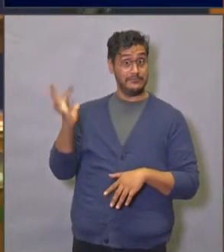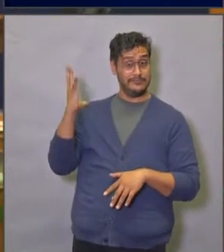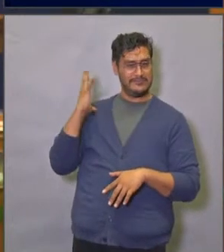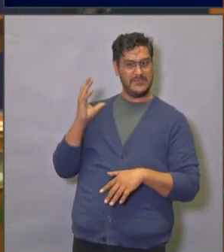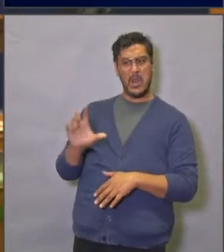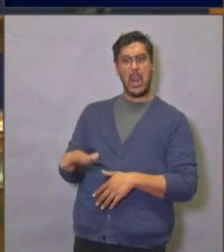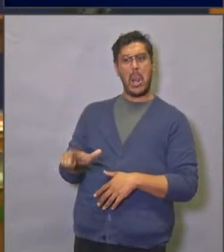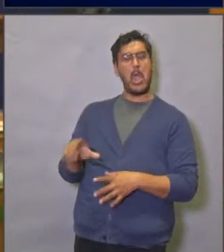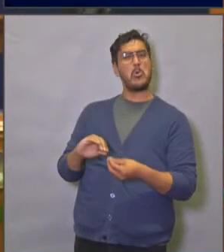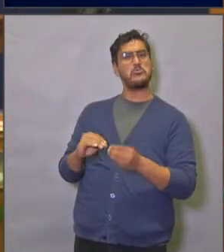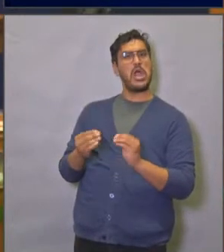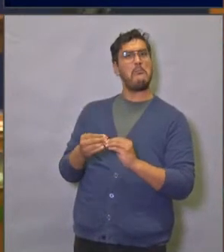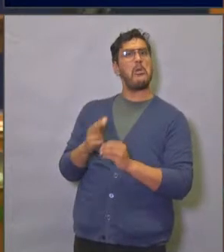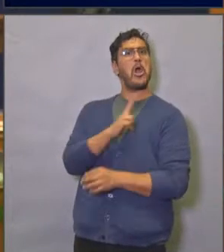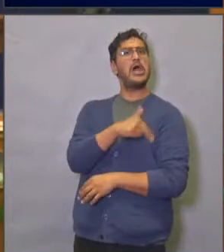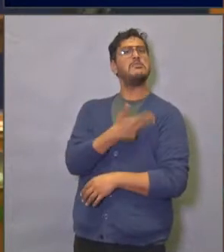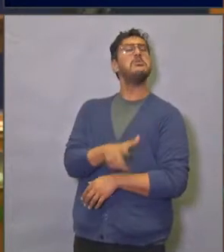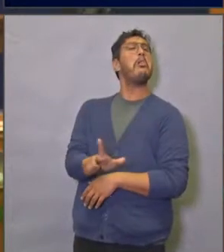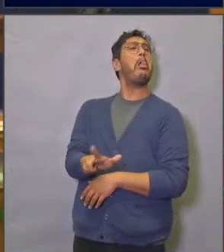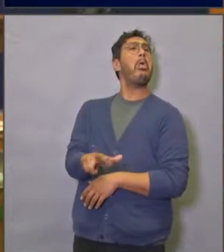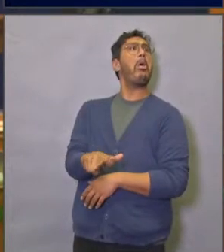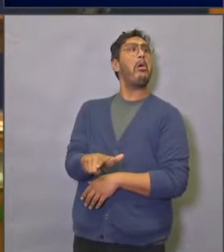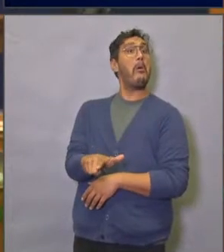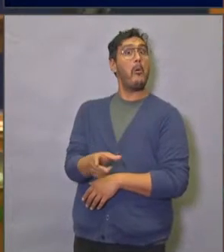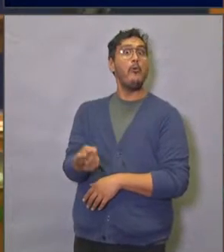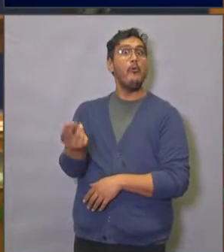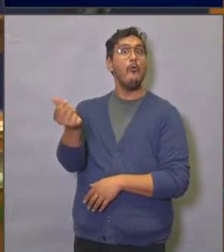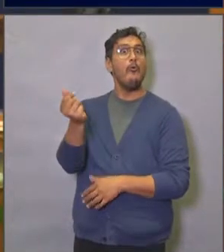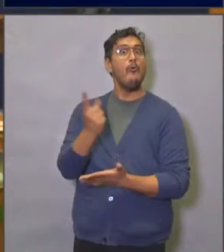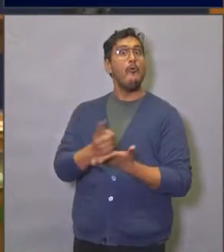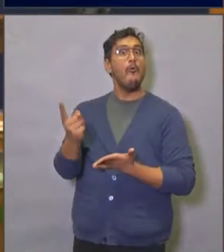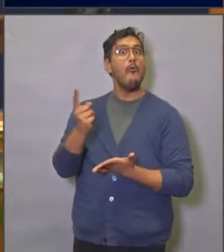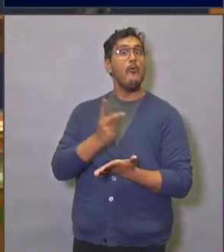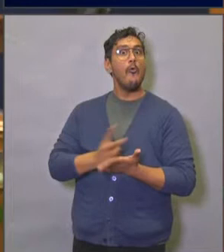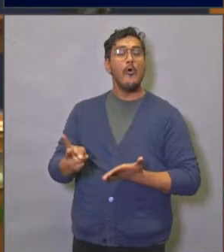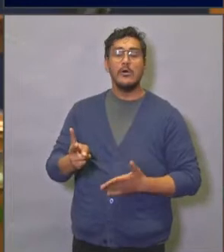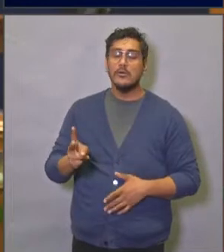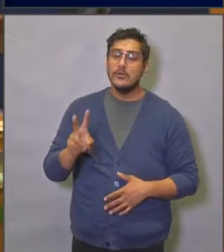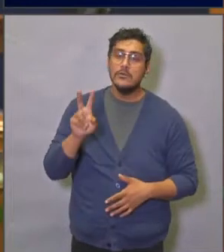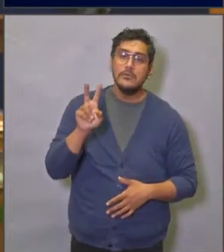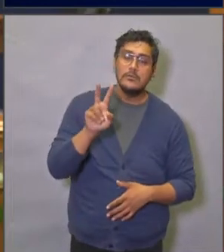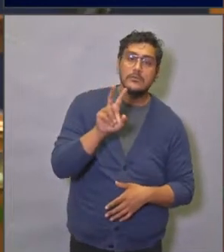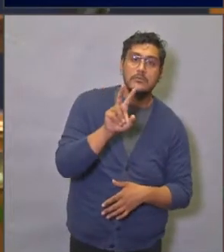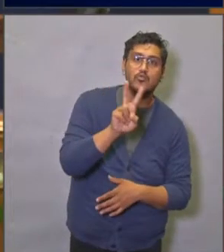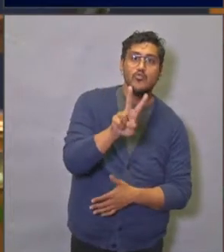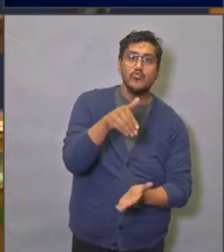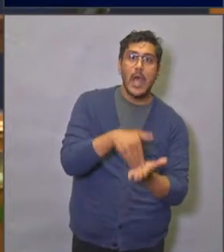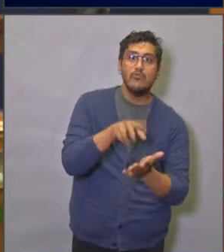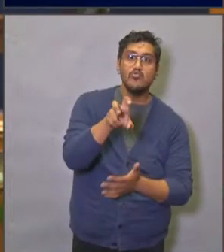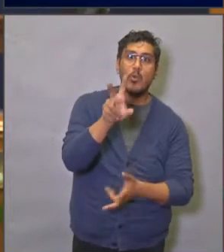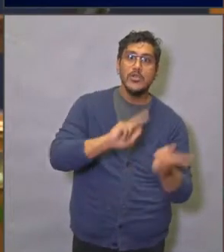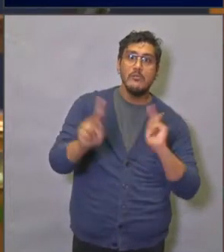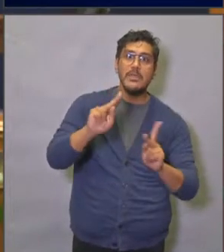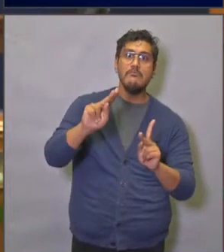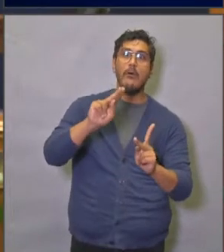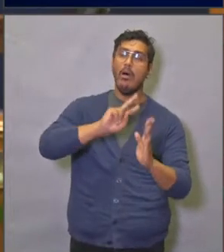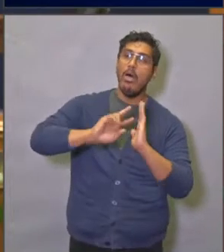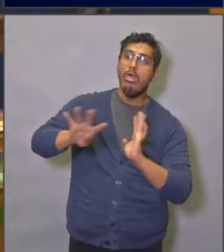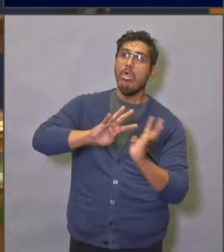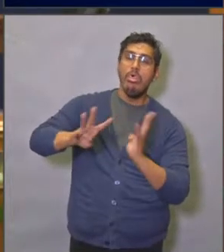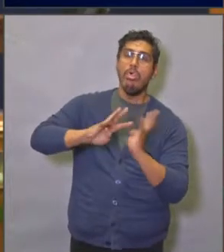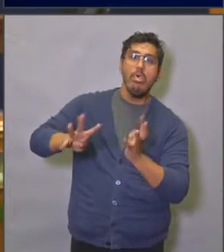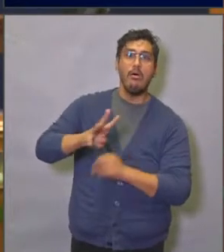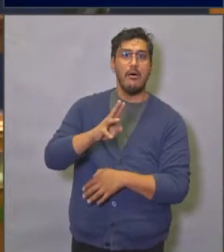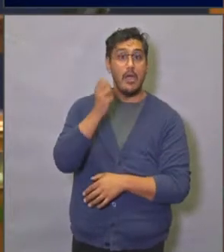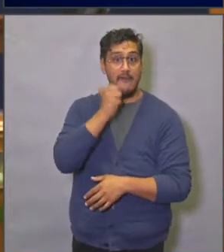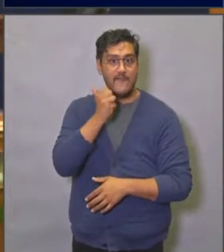and within a matter of weeks, we were seeing 2,200 people in the hospital, so every day. So